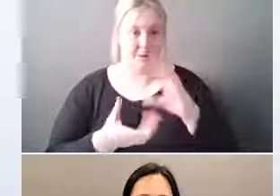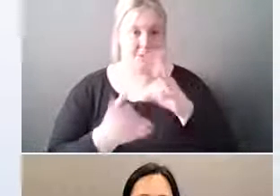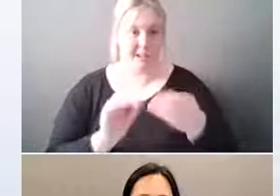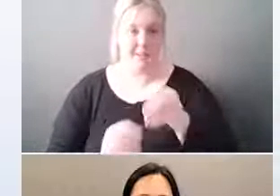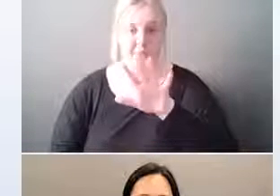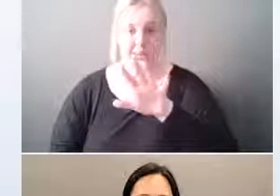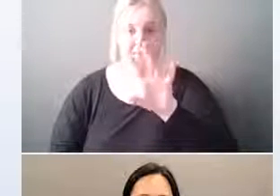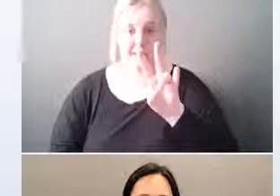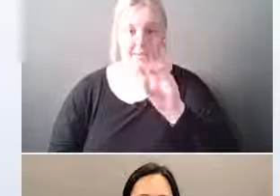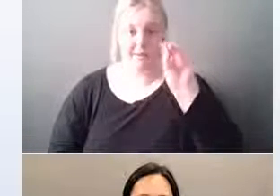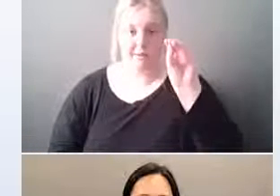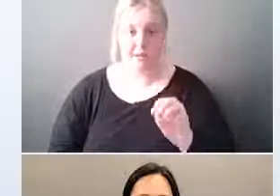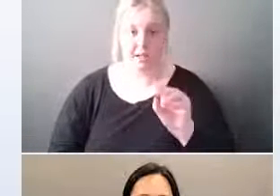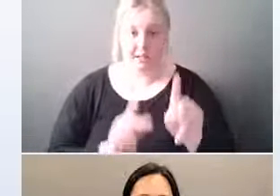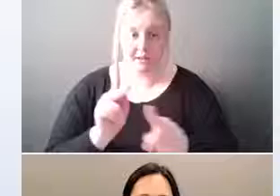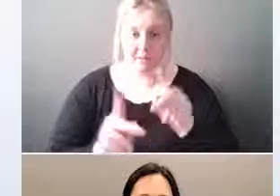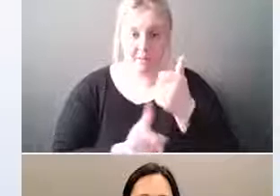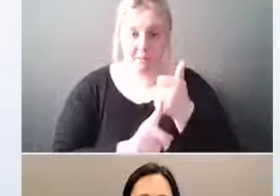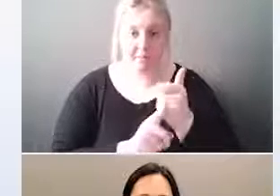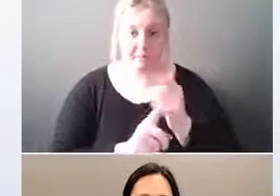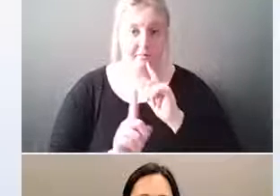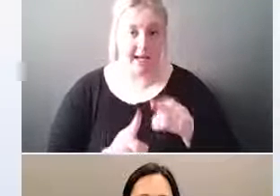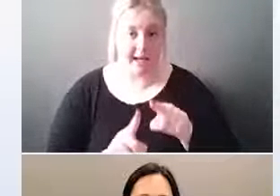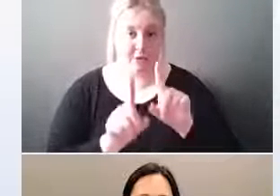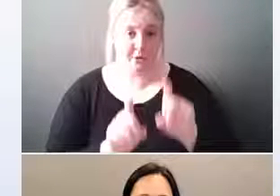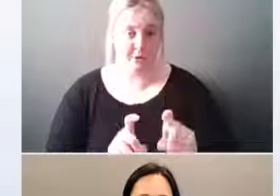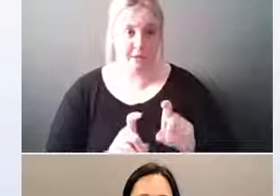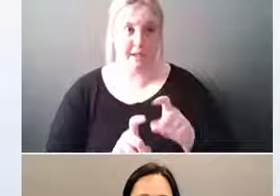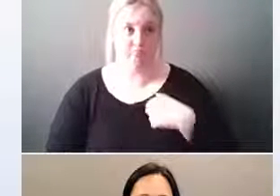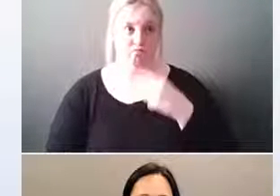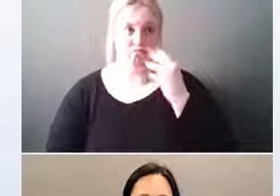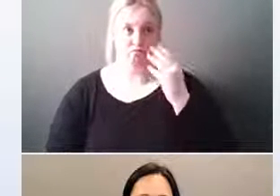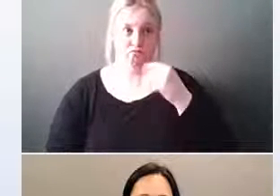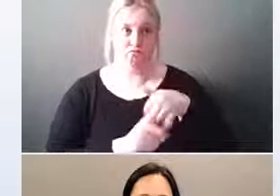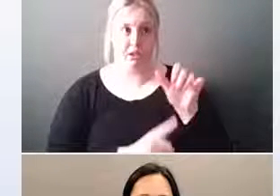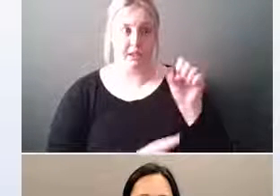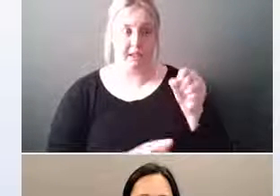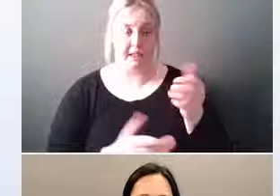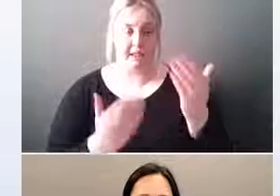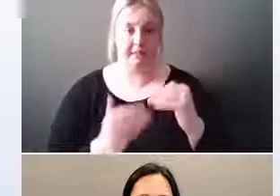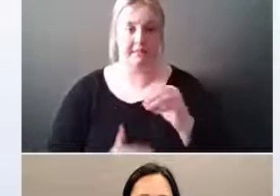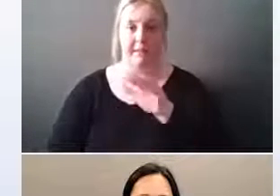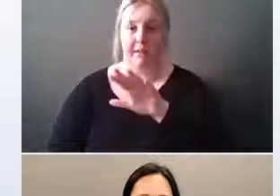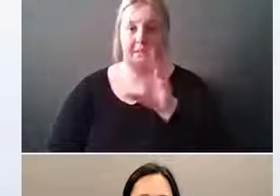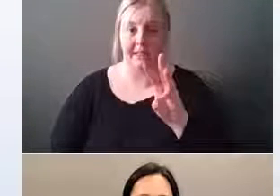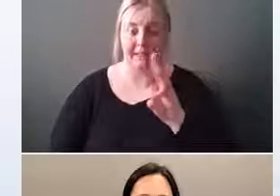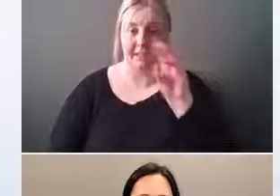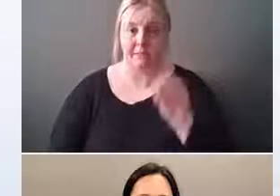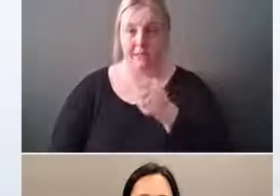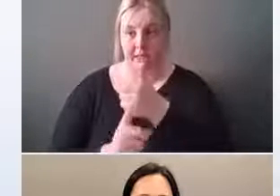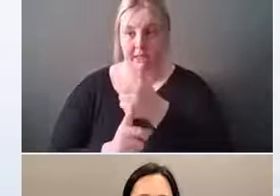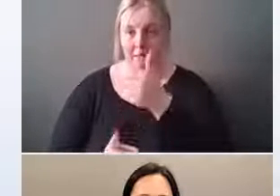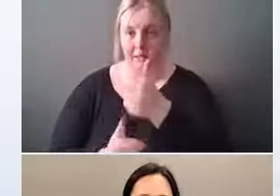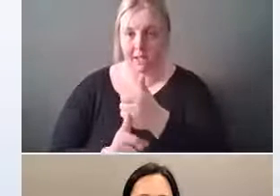57% of those that responded to the survey said that they'd been bullied. 56% engaged in bullying